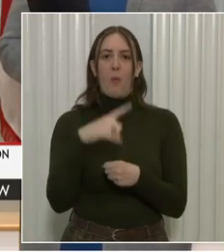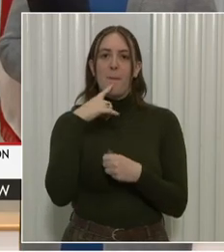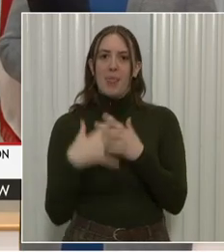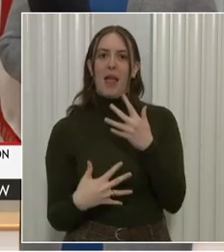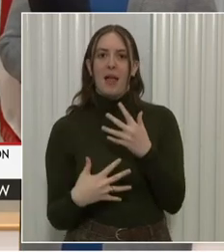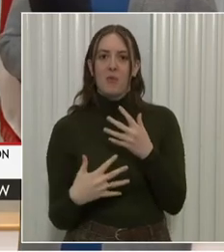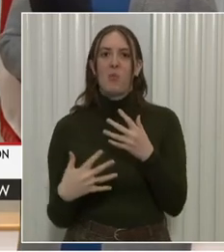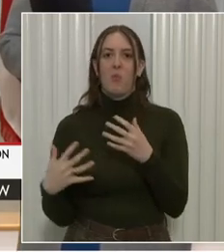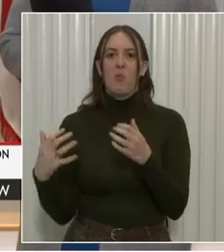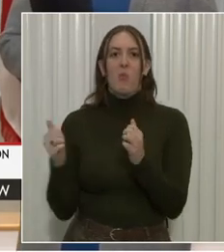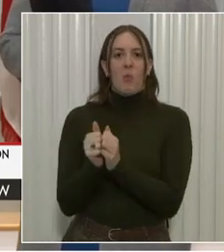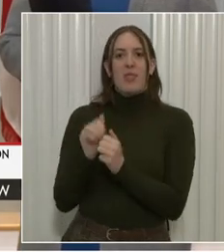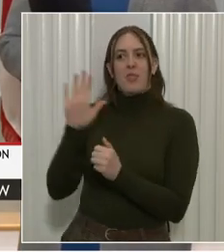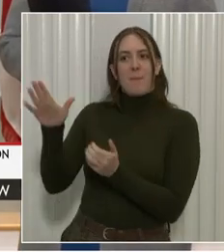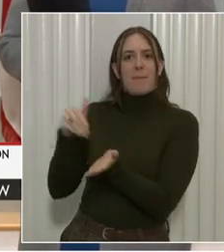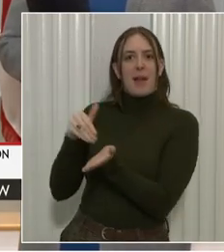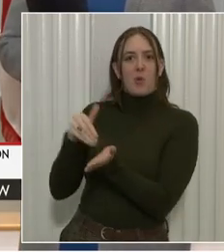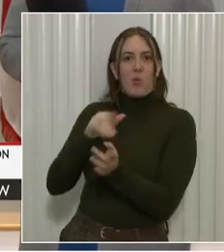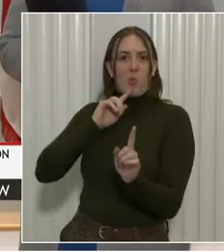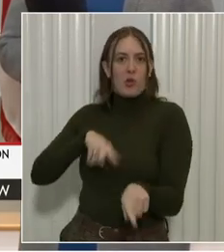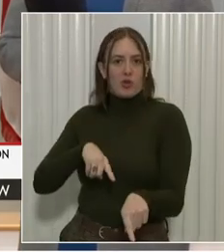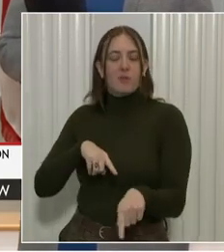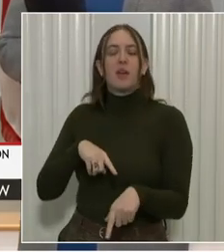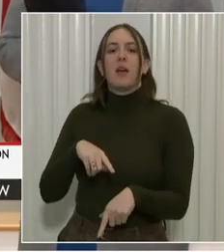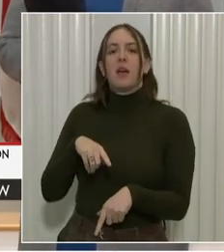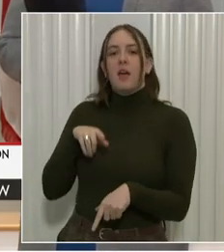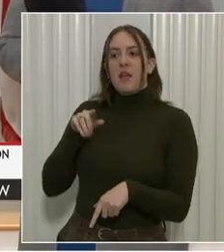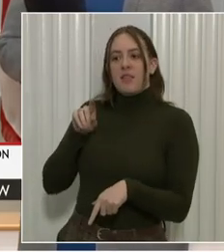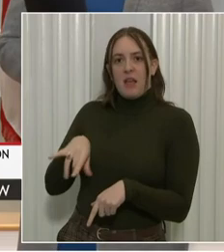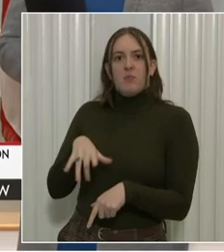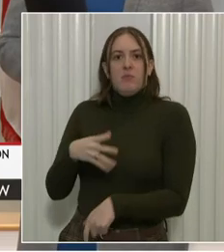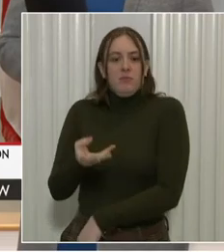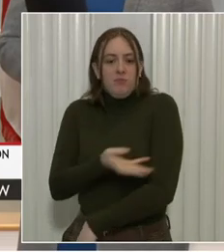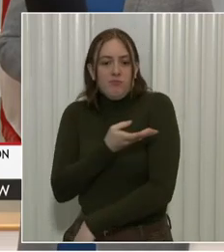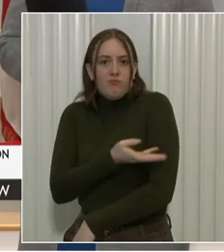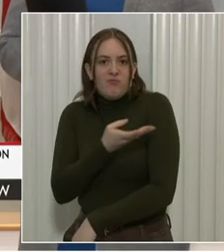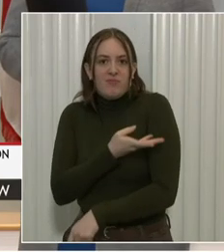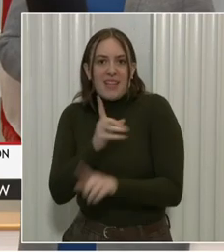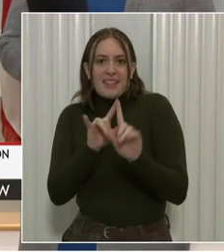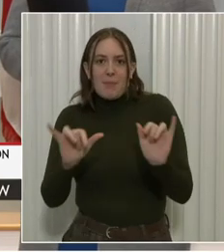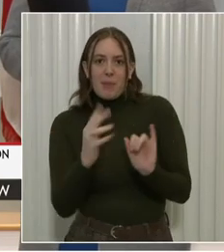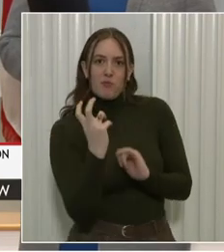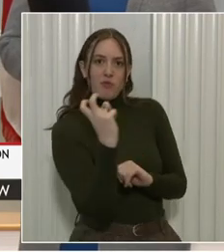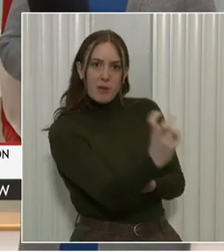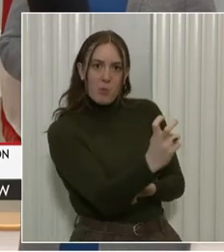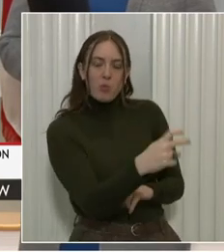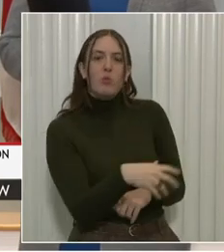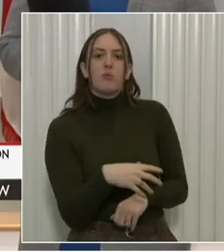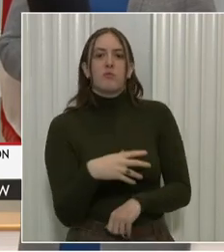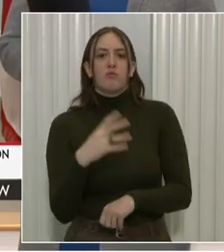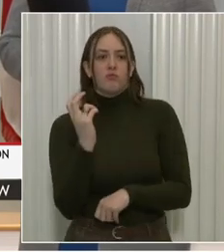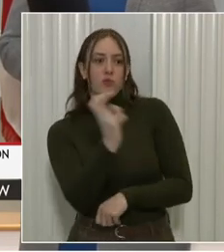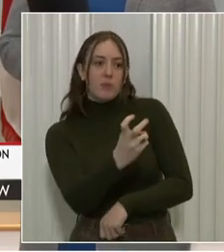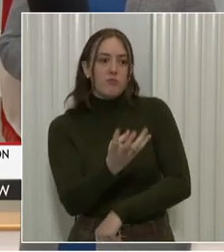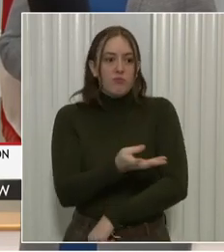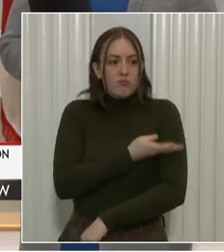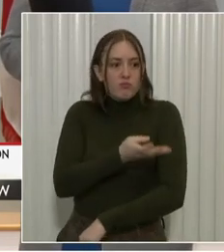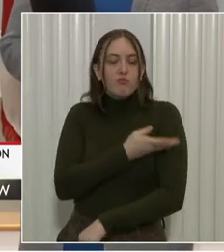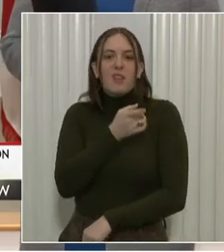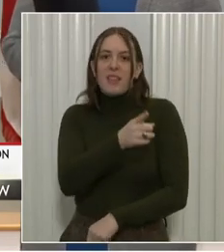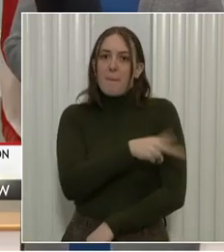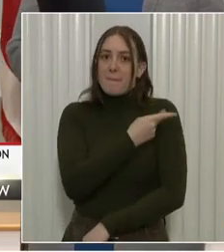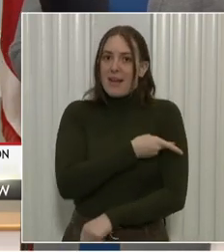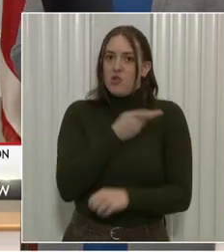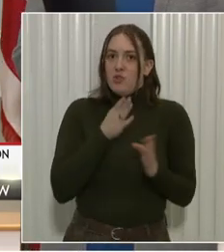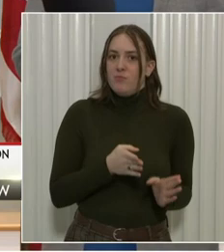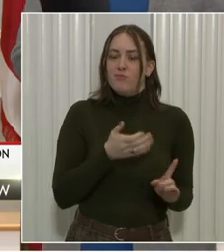that to the patient as they transported to the trauma center, and that patient survived. That really creates the impetus for us to show